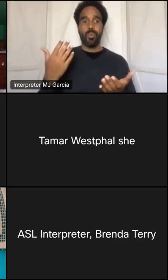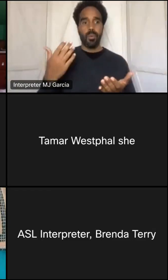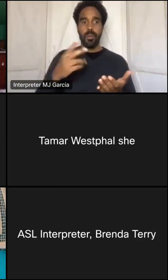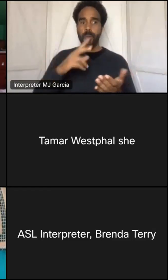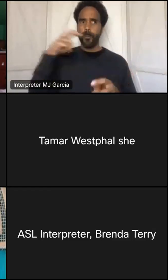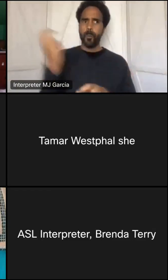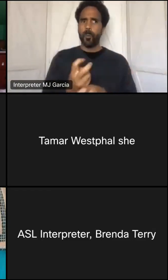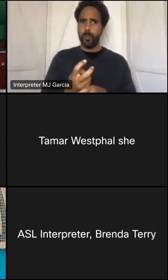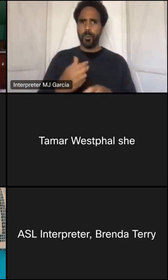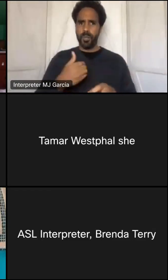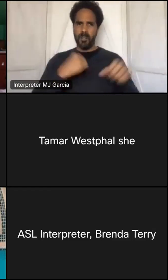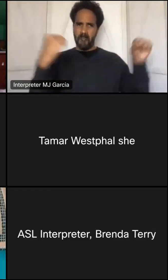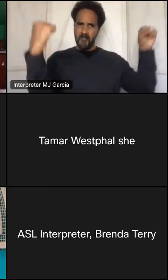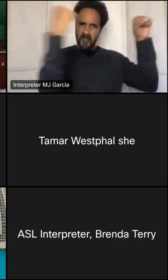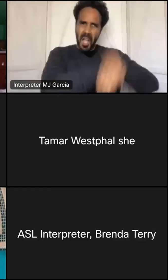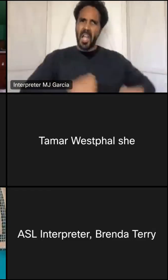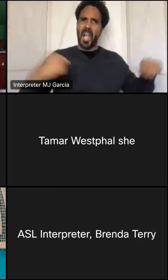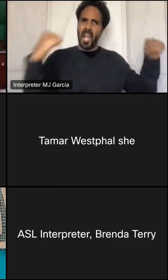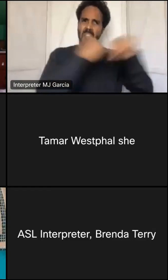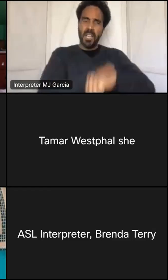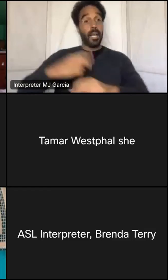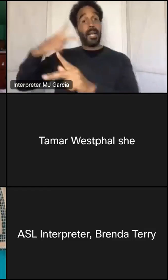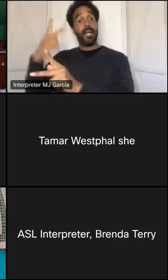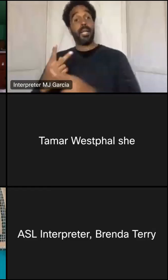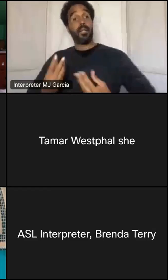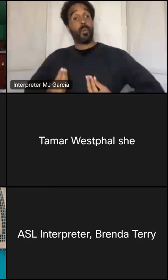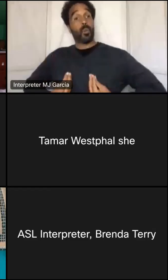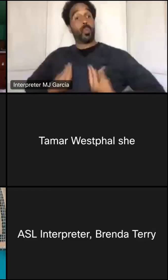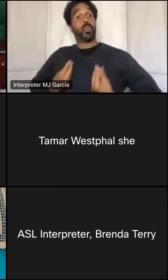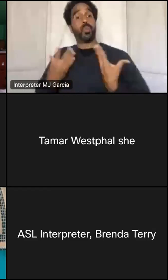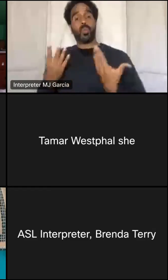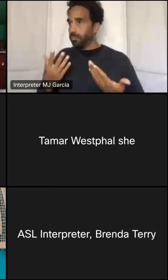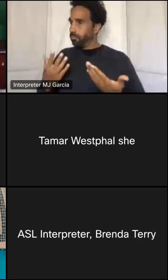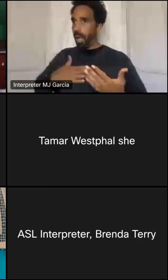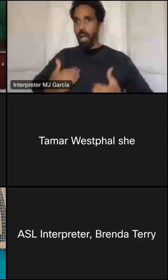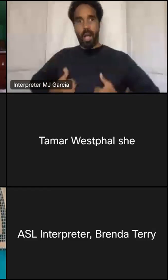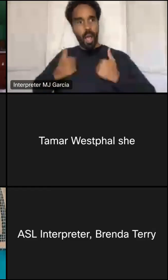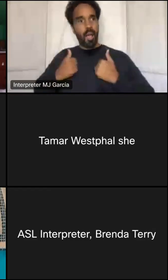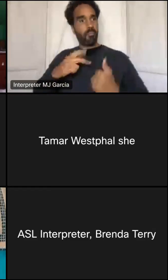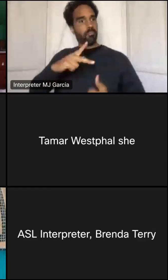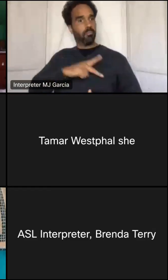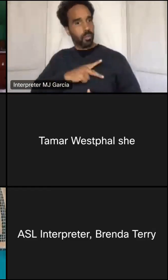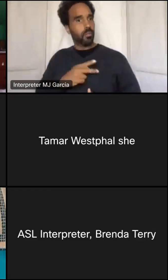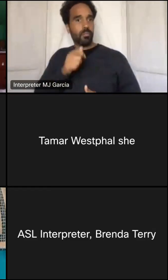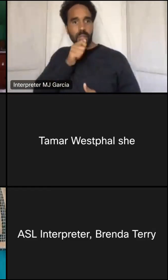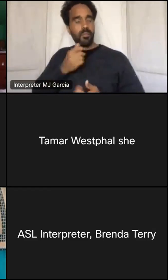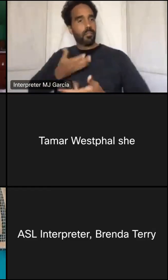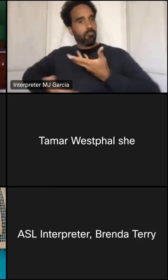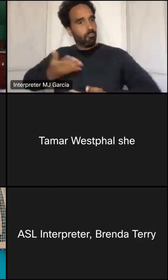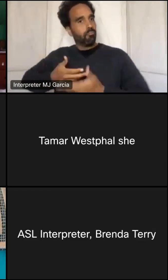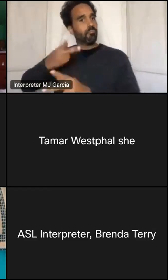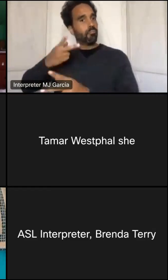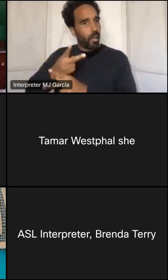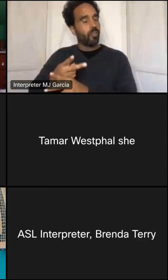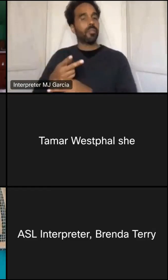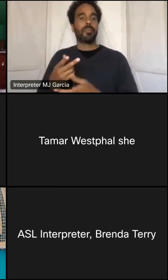do the best that you can, do your keep with your personal life, take care of yourself, but then also do it with